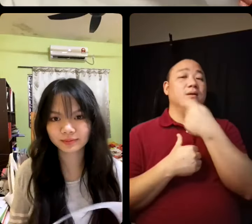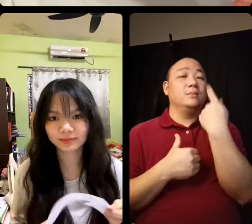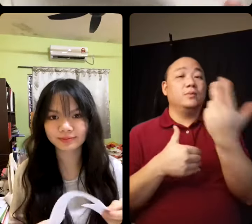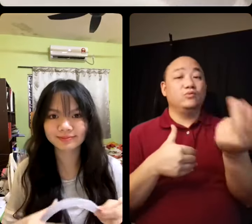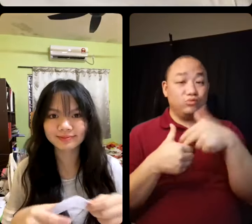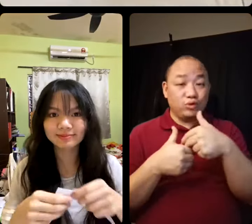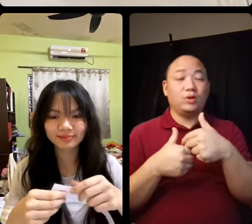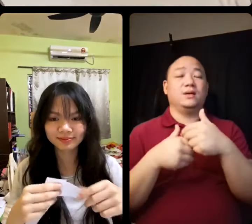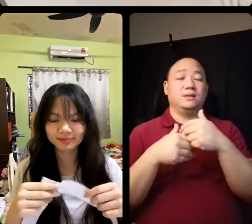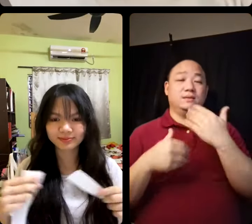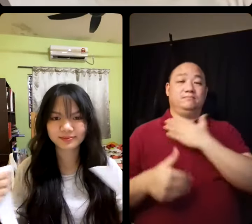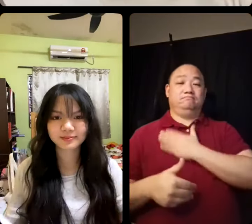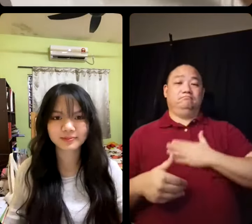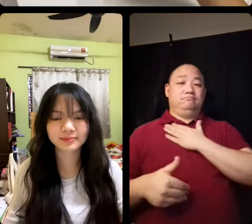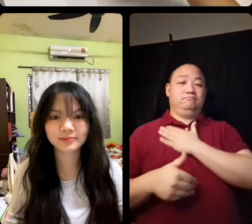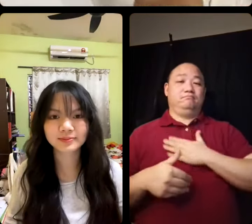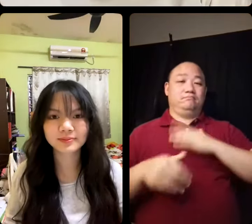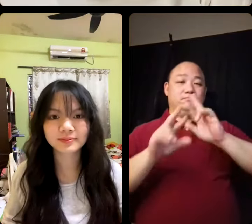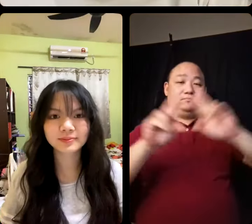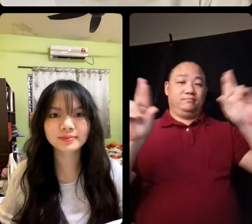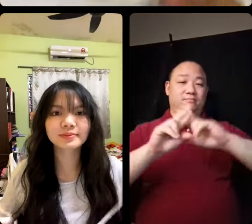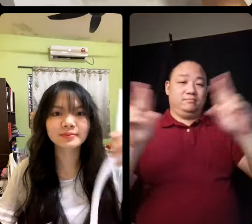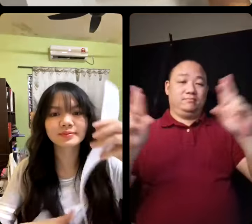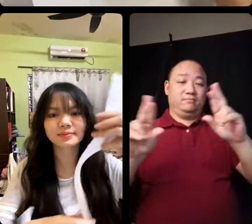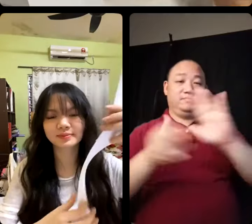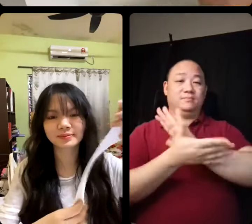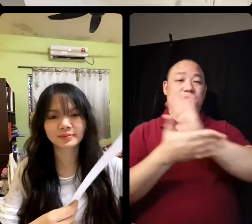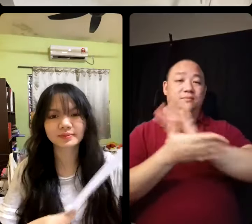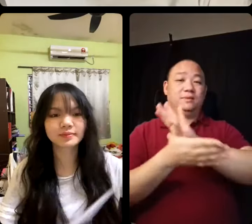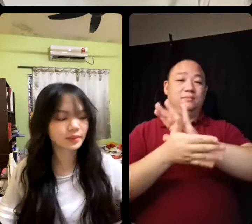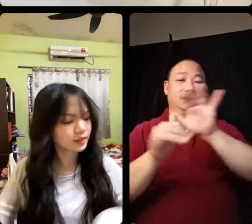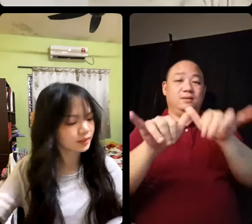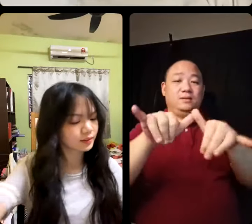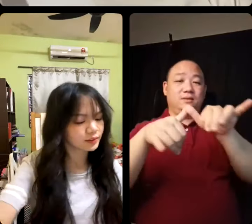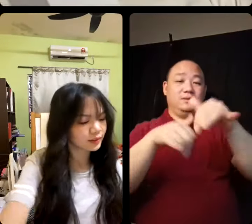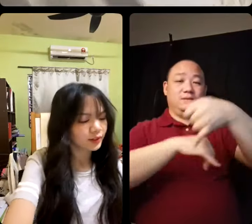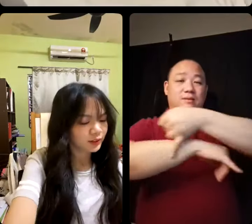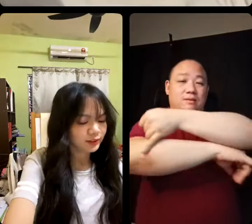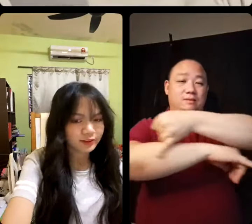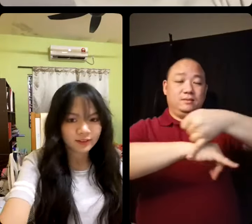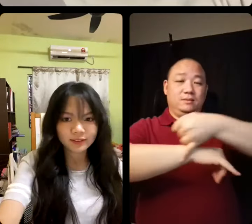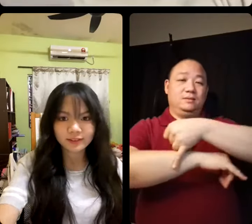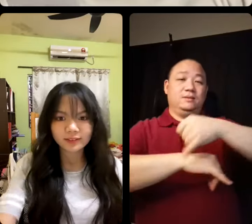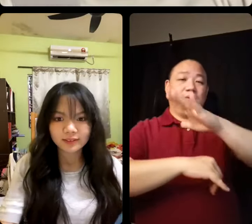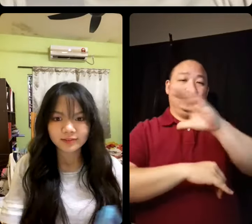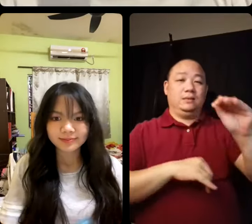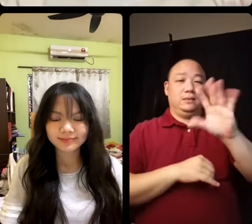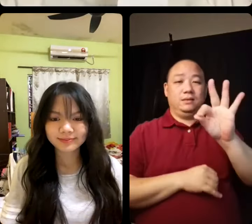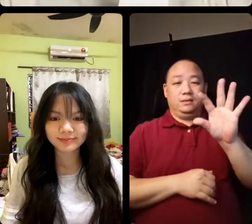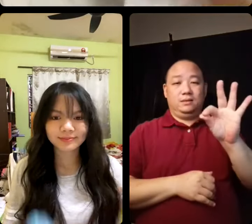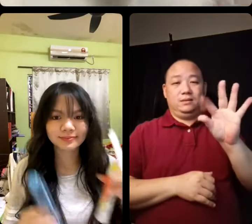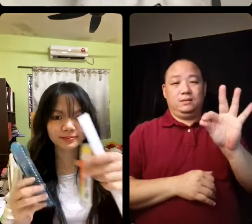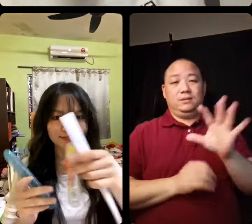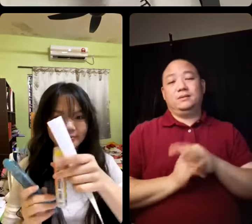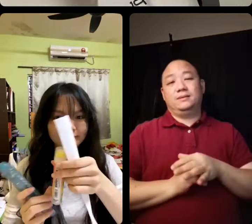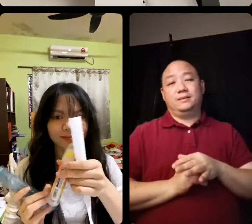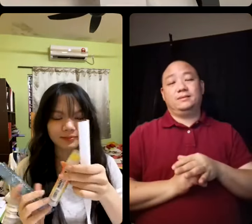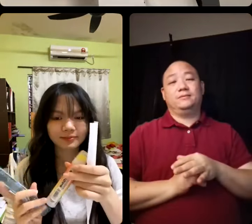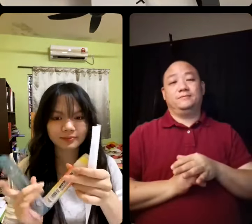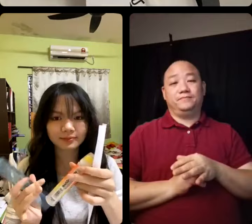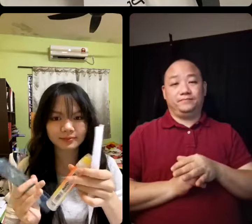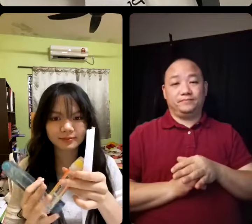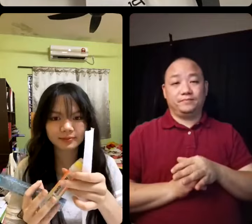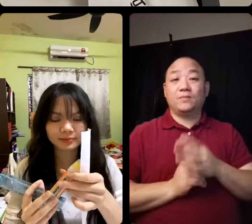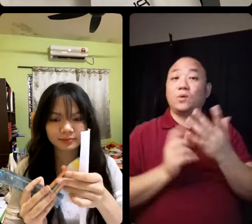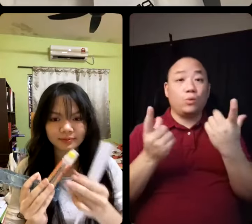this activity and also a glue and a ruler. So what we are doing right now, we are making a 75